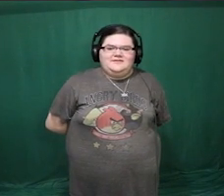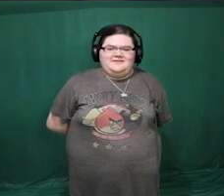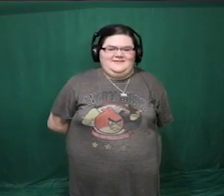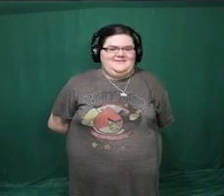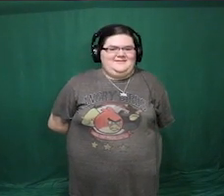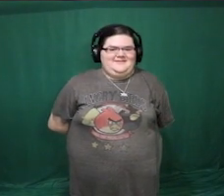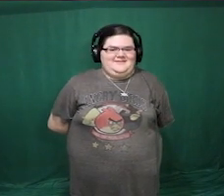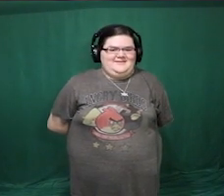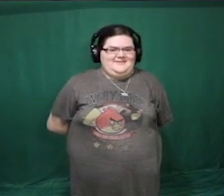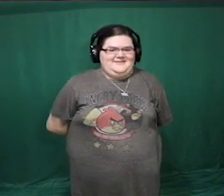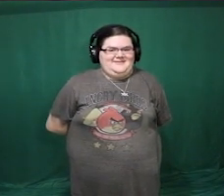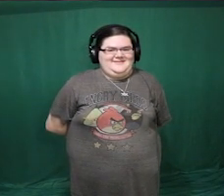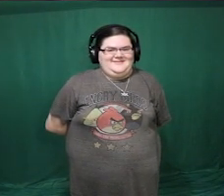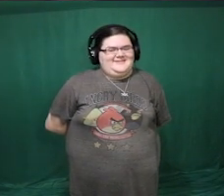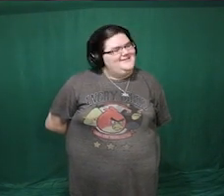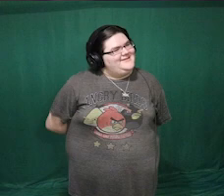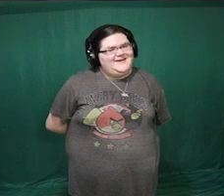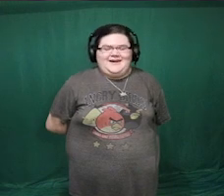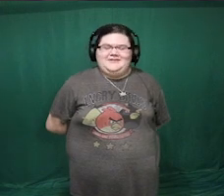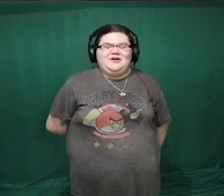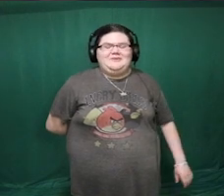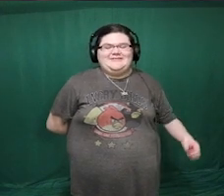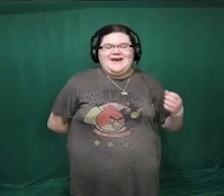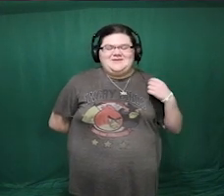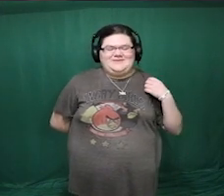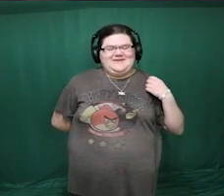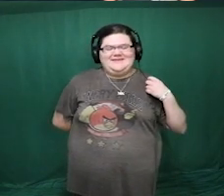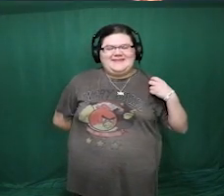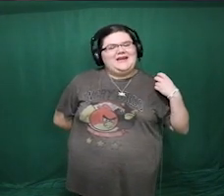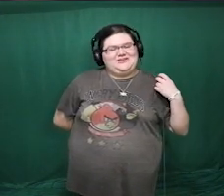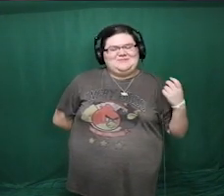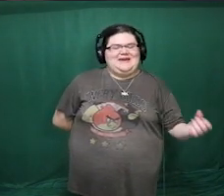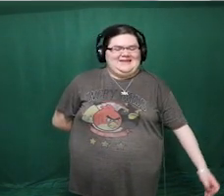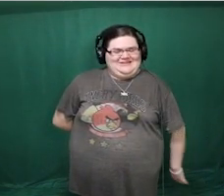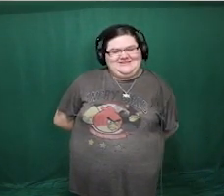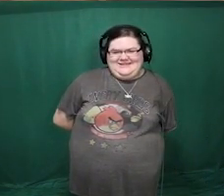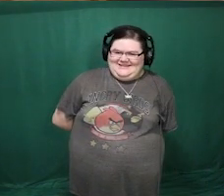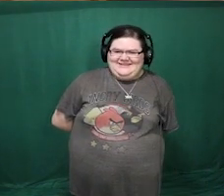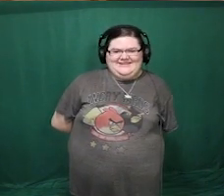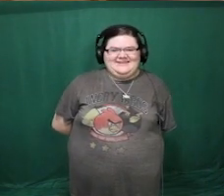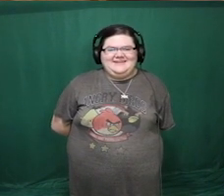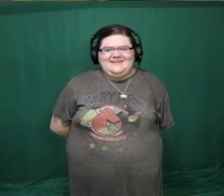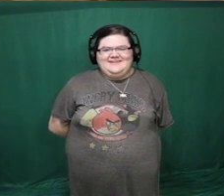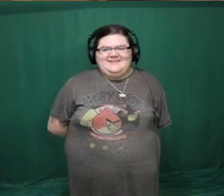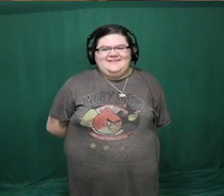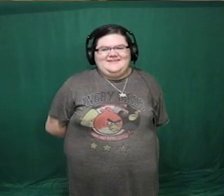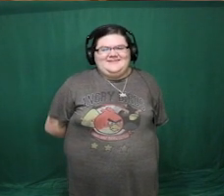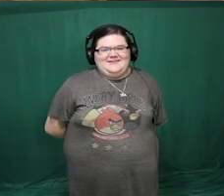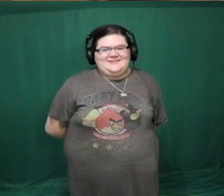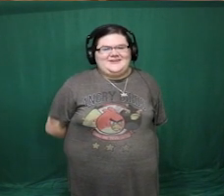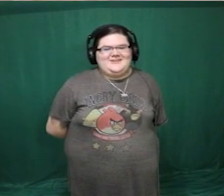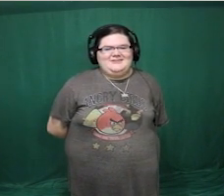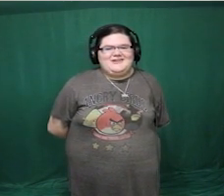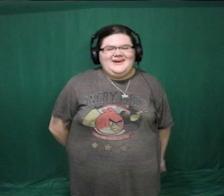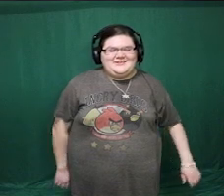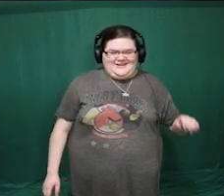the catch up, the comeback. Yeah, I don't know about that, but the catch up, yes. You've got to do science. I